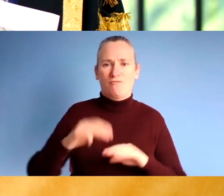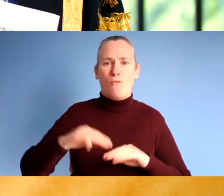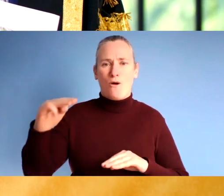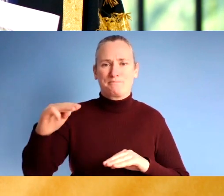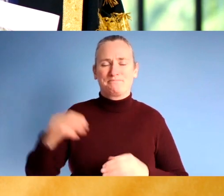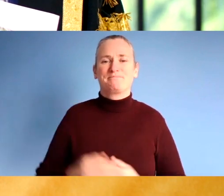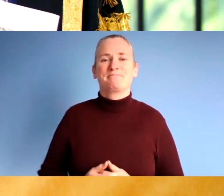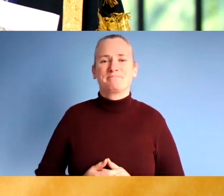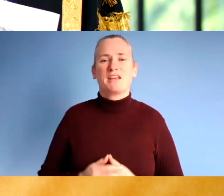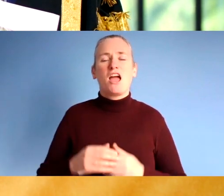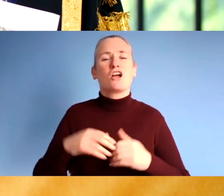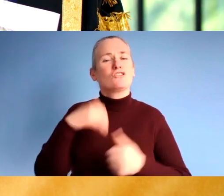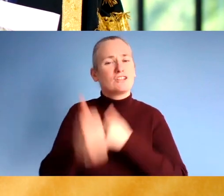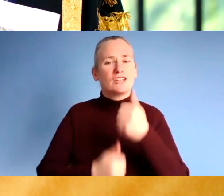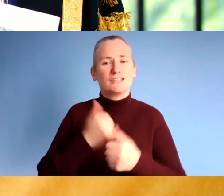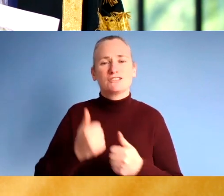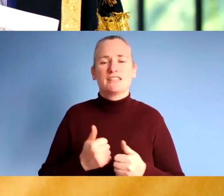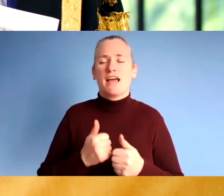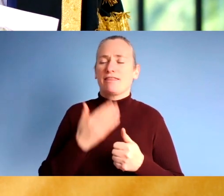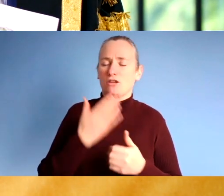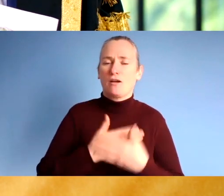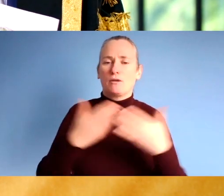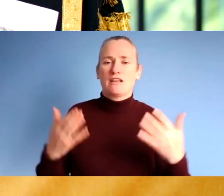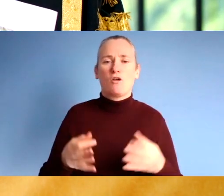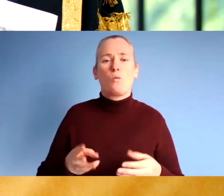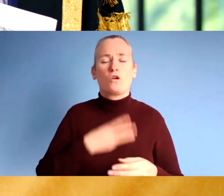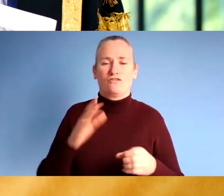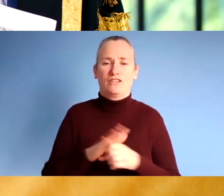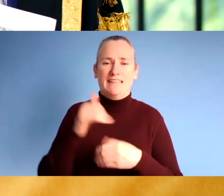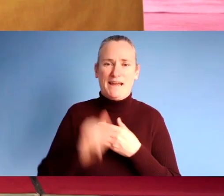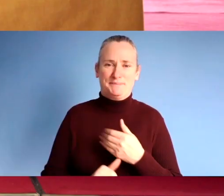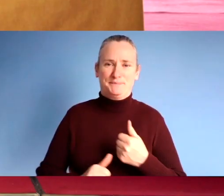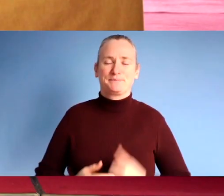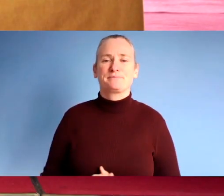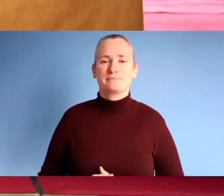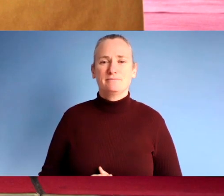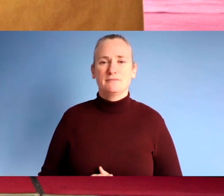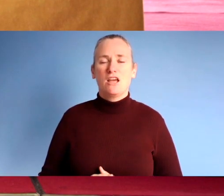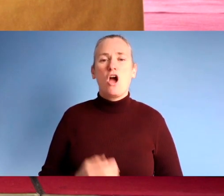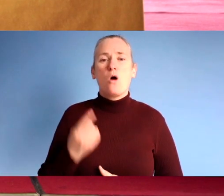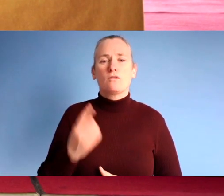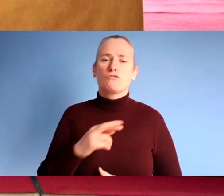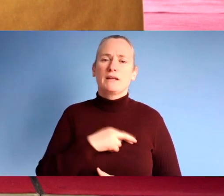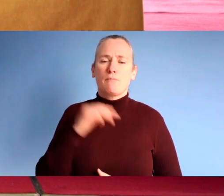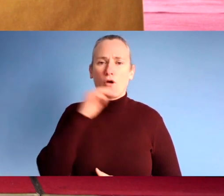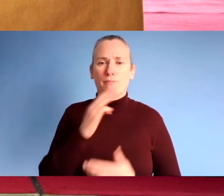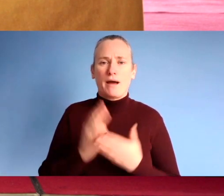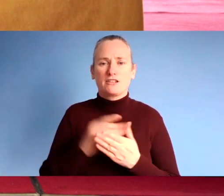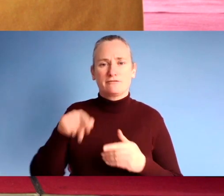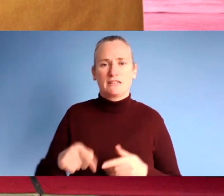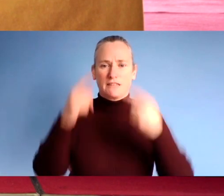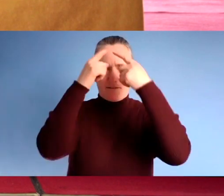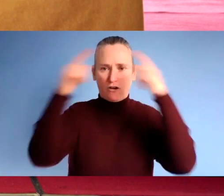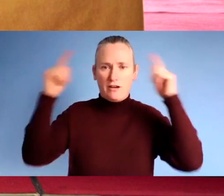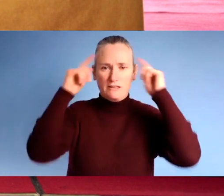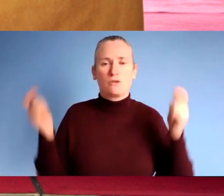more. Cogardicus, Milabricus, and have a wonderful day. Thank you very, very much. One of the really important features of our conferring ceremony here at